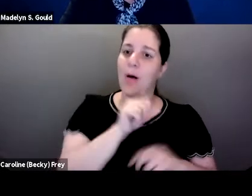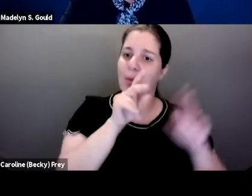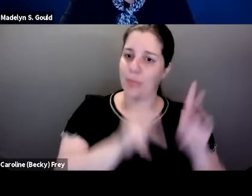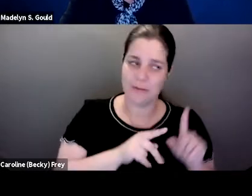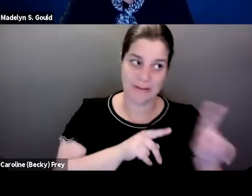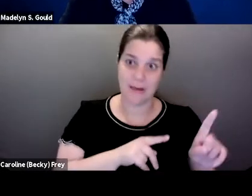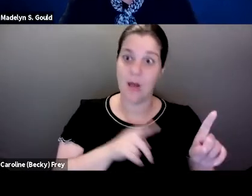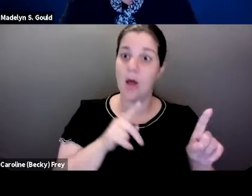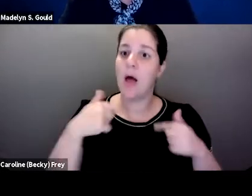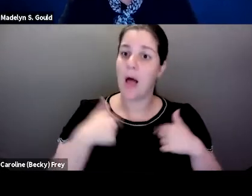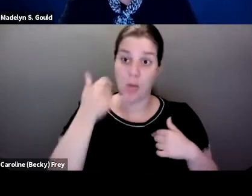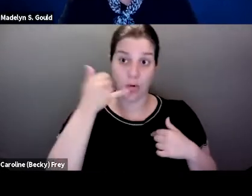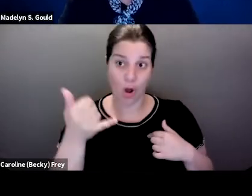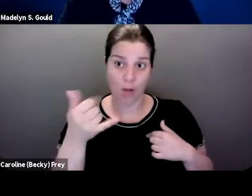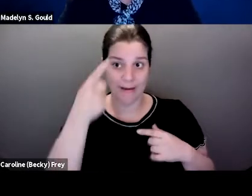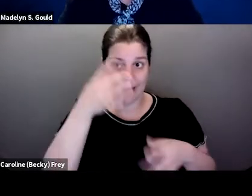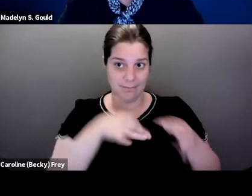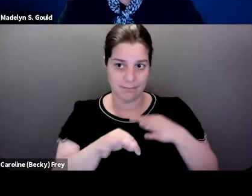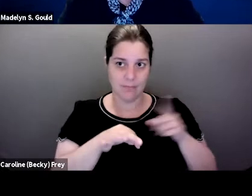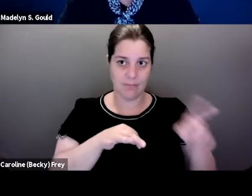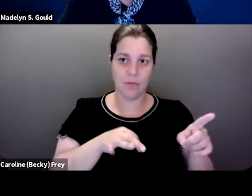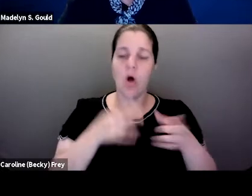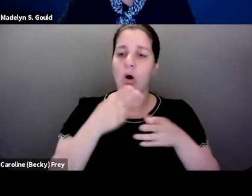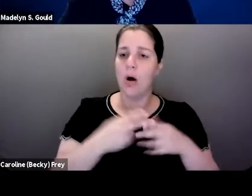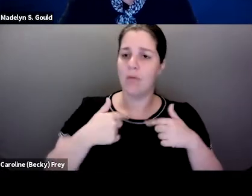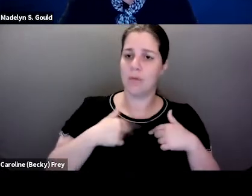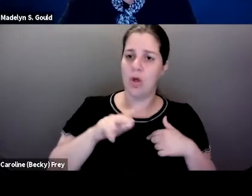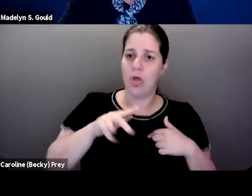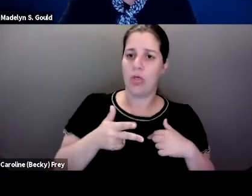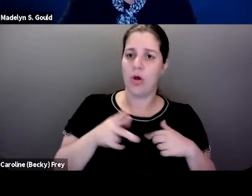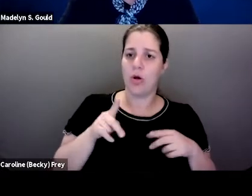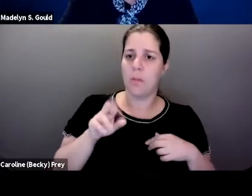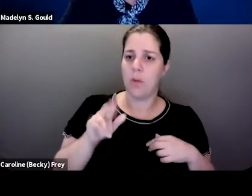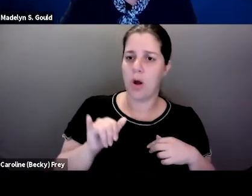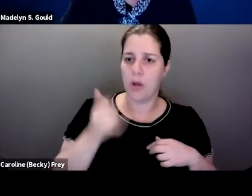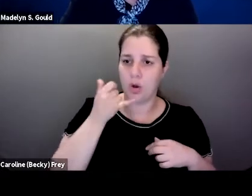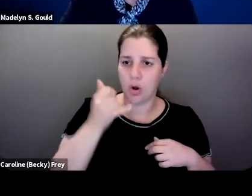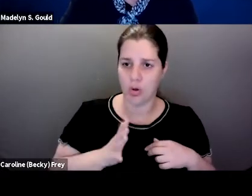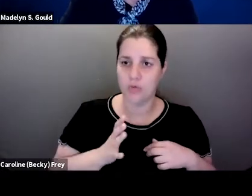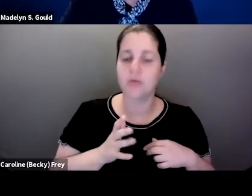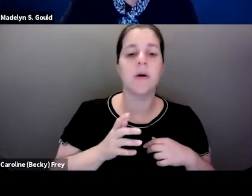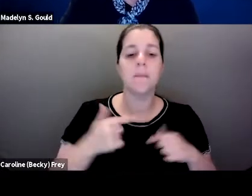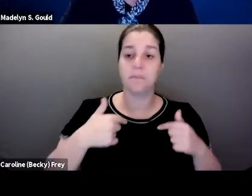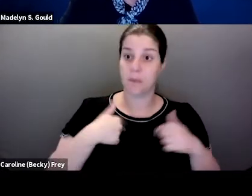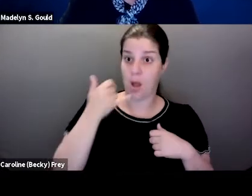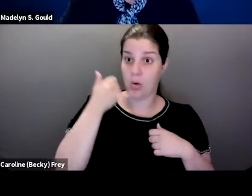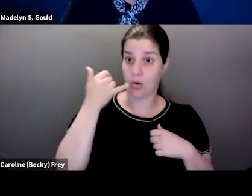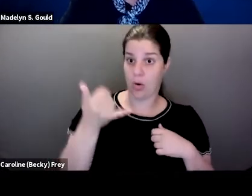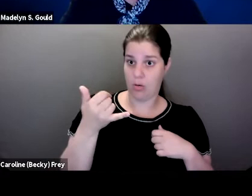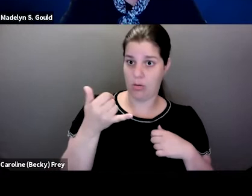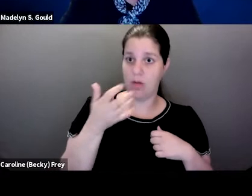behalf of someone else are termed third-party callers. That's who I mean by third-party callers who call